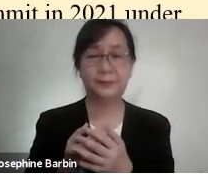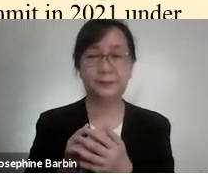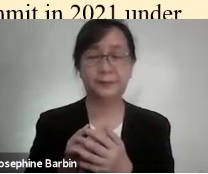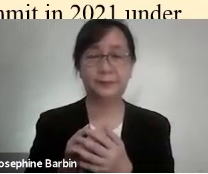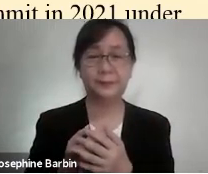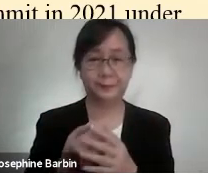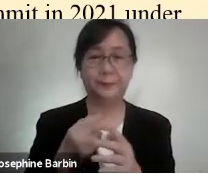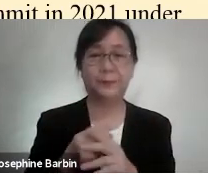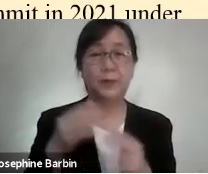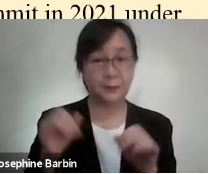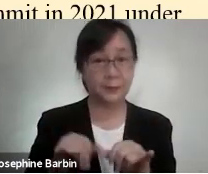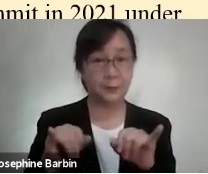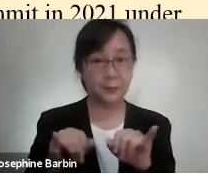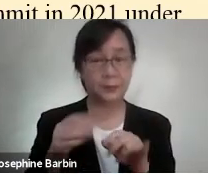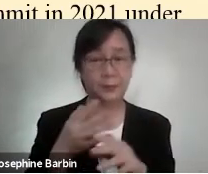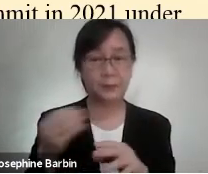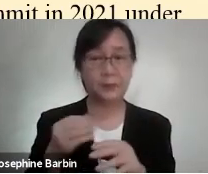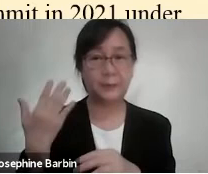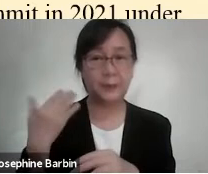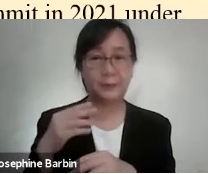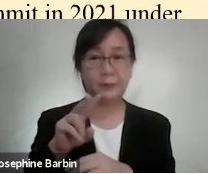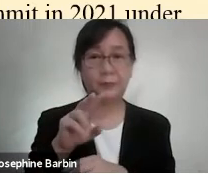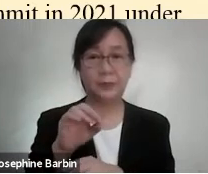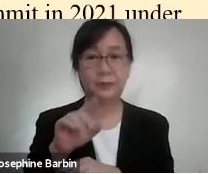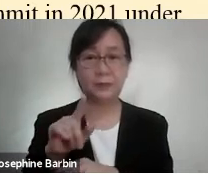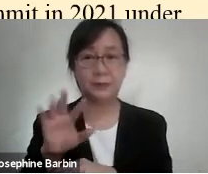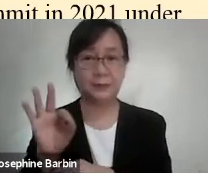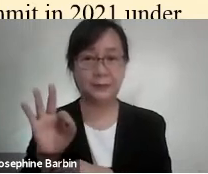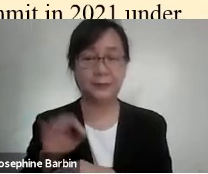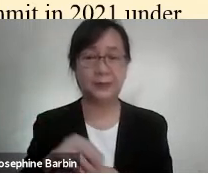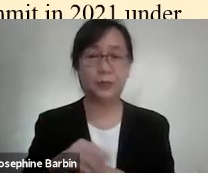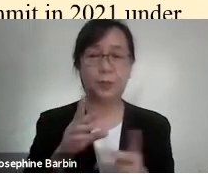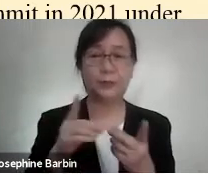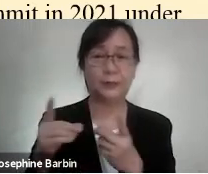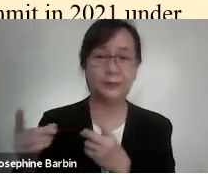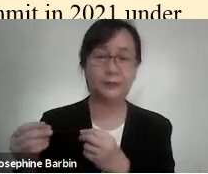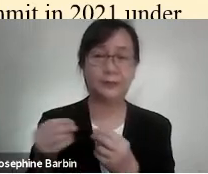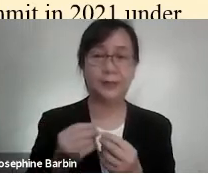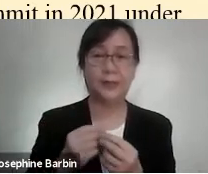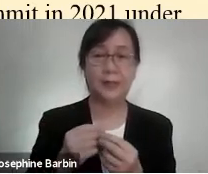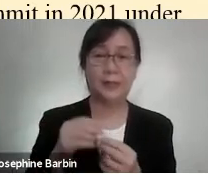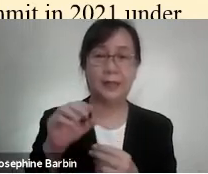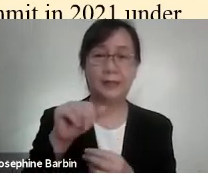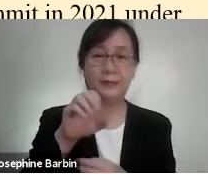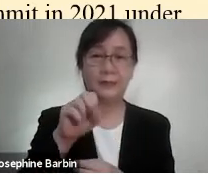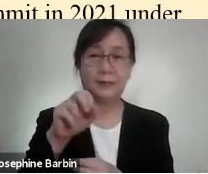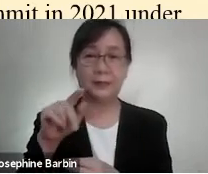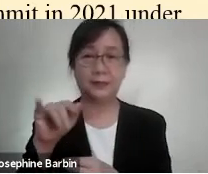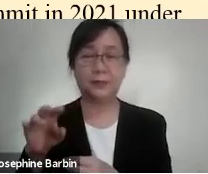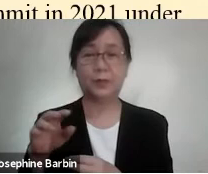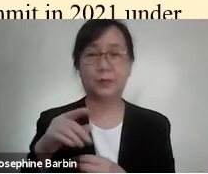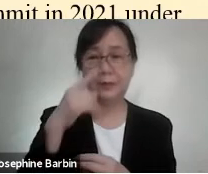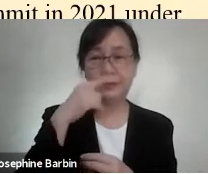issue and back in 2019, right, during the ASEAN Championship of Thailand, so